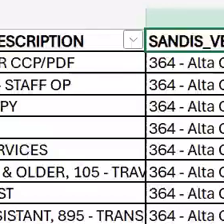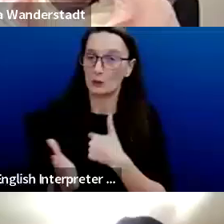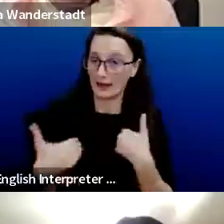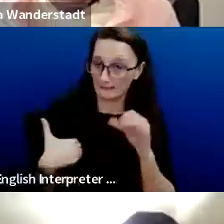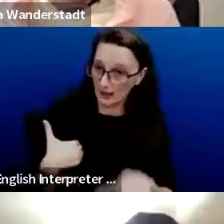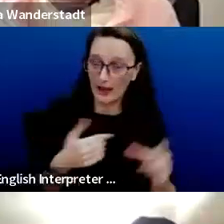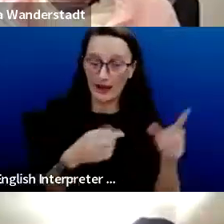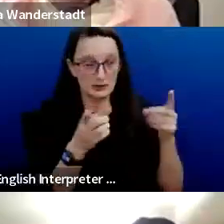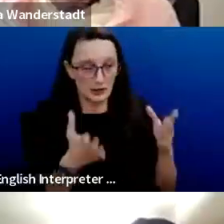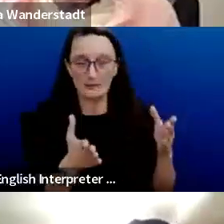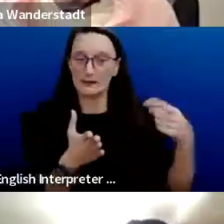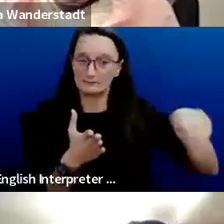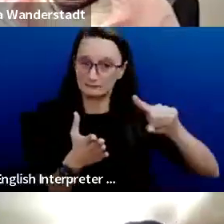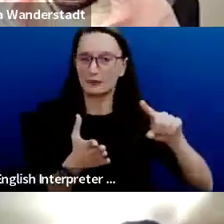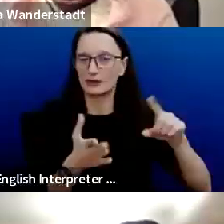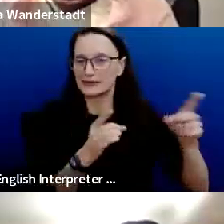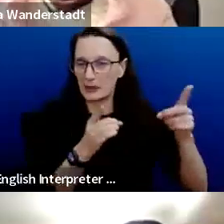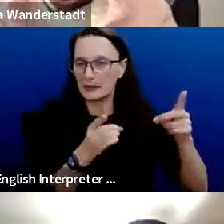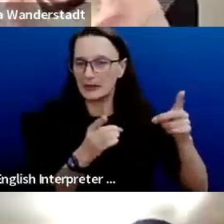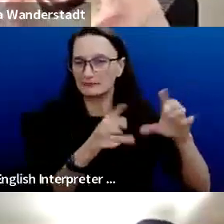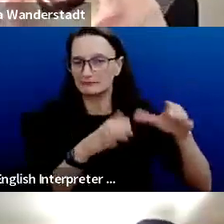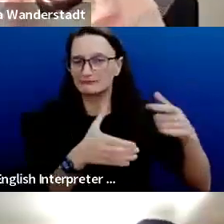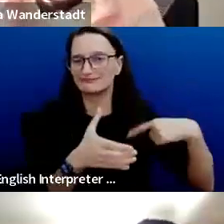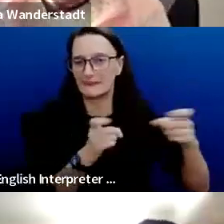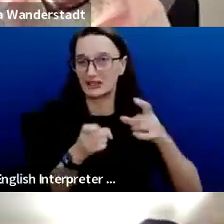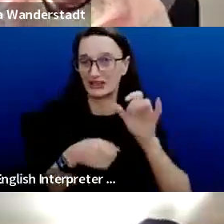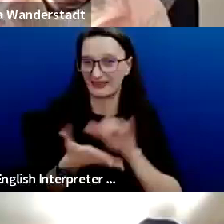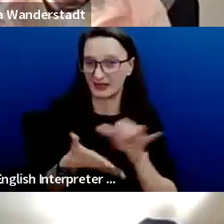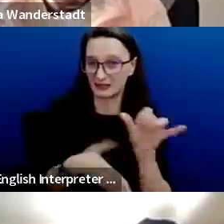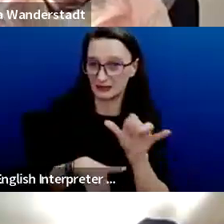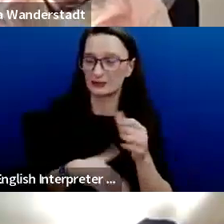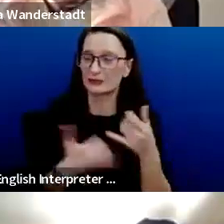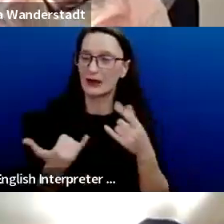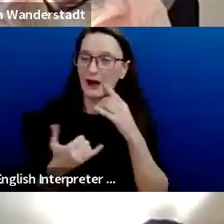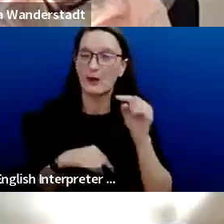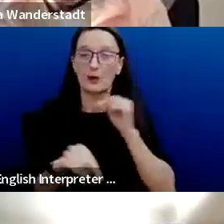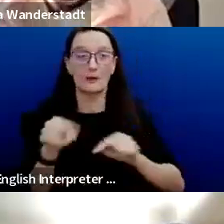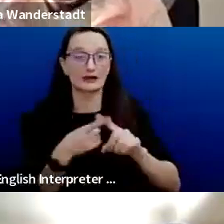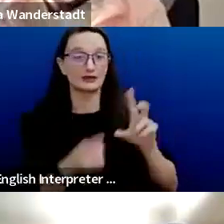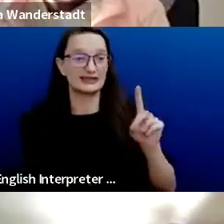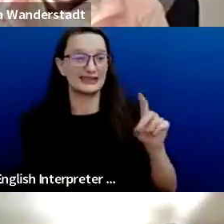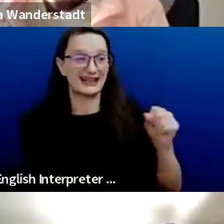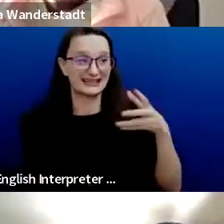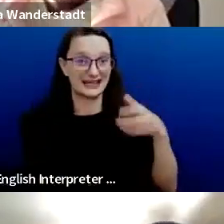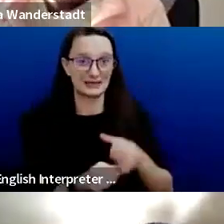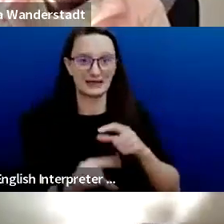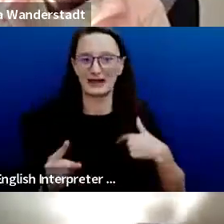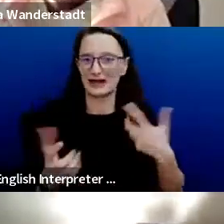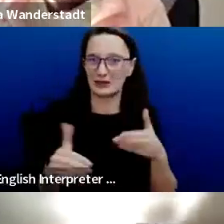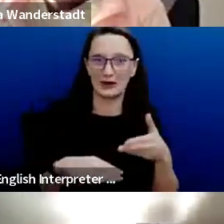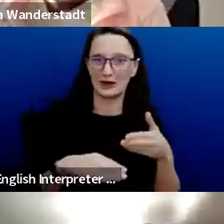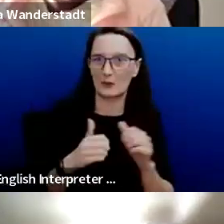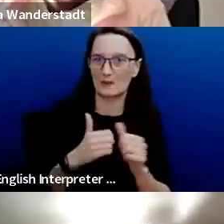well. So let me see if there's any, I'm going to go back to the updates from DDS, but I don't want to move past the